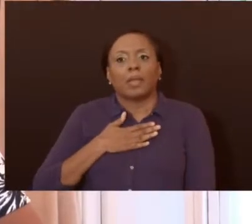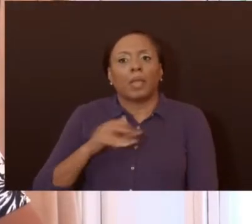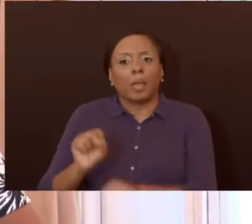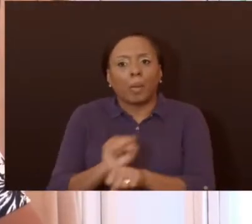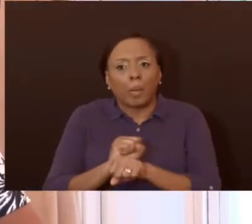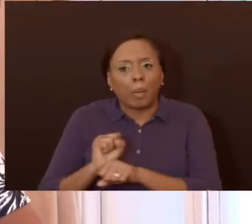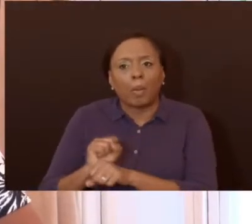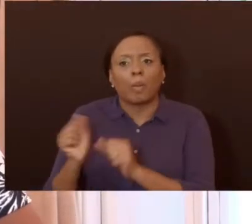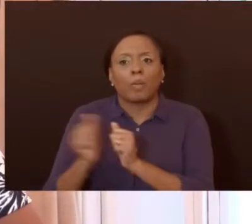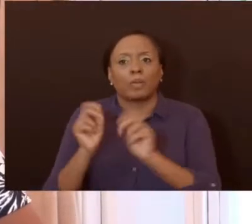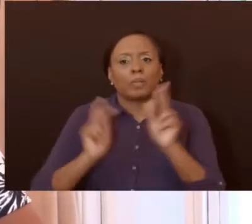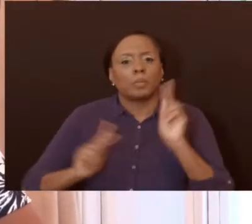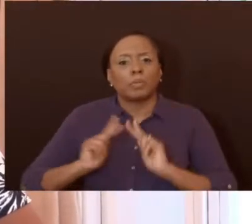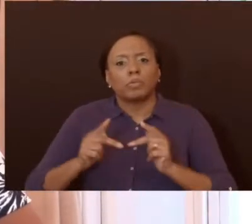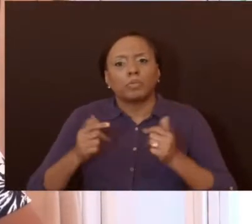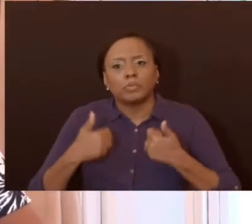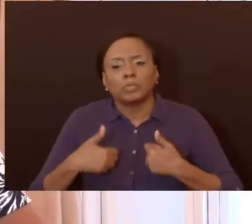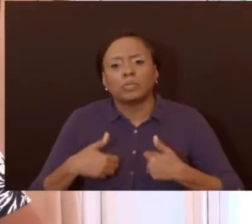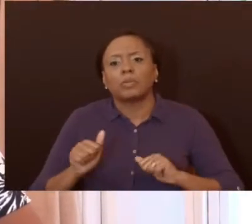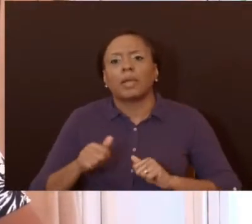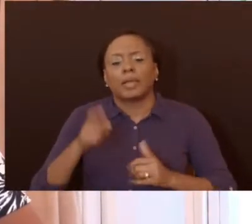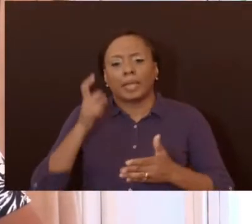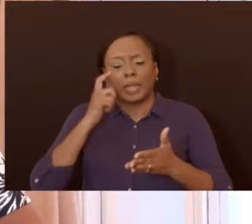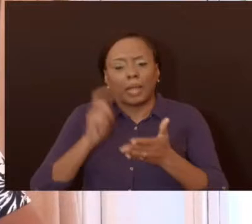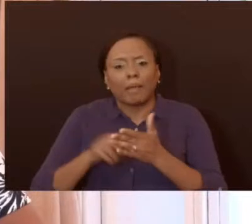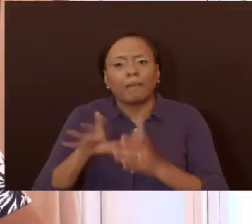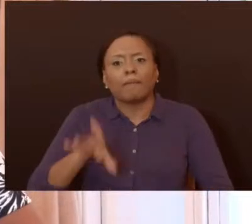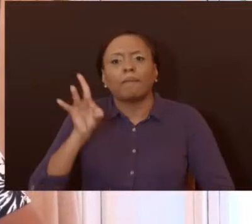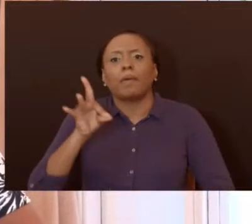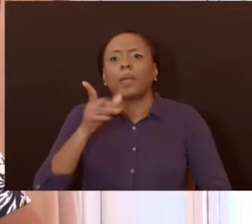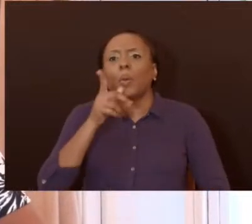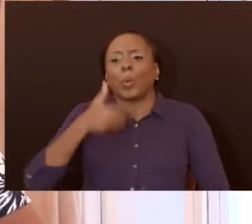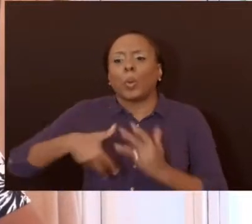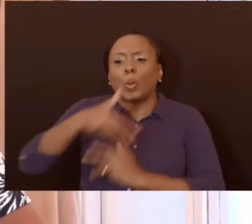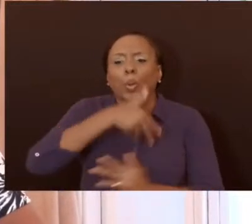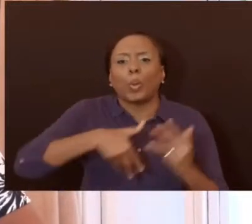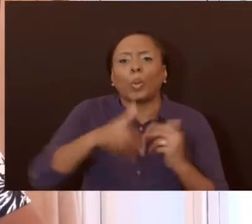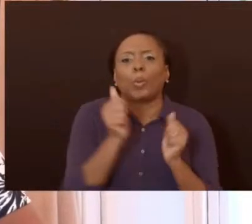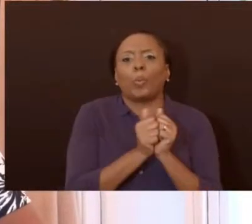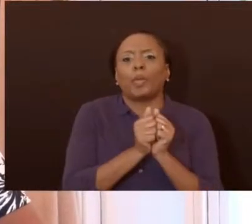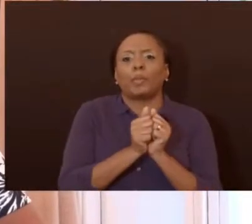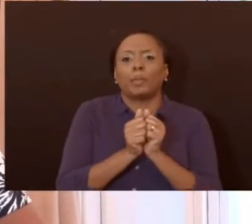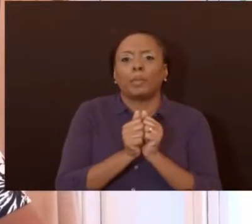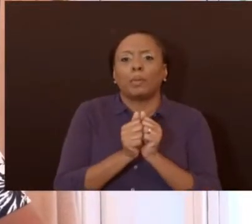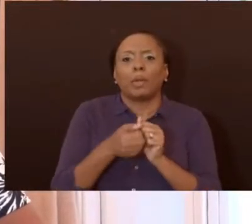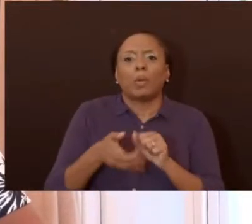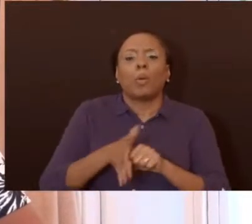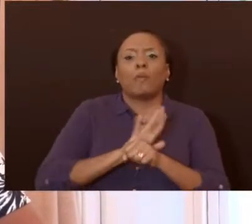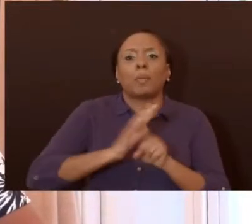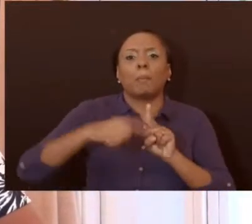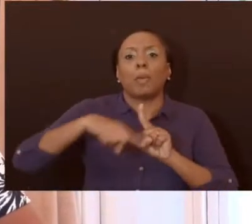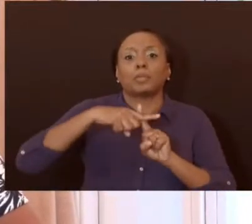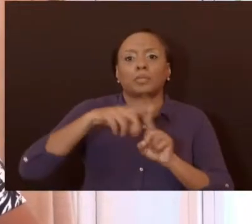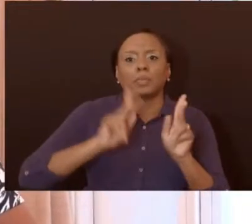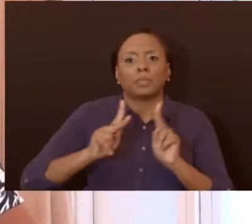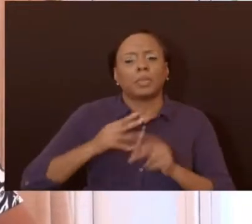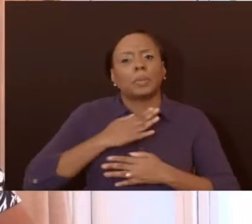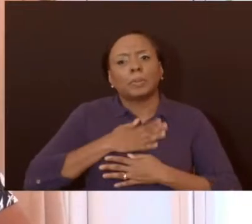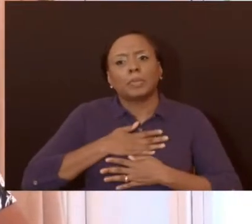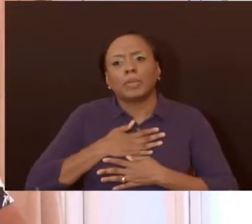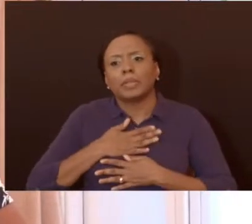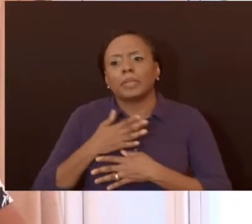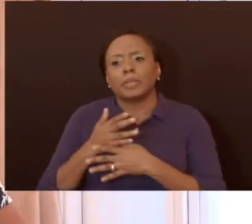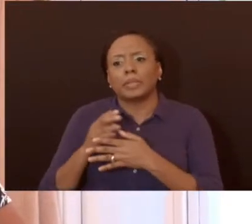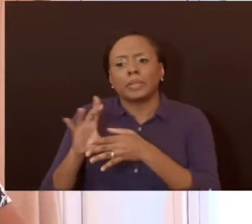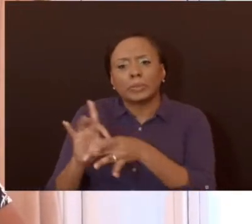tracers. They are working to help you, and they're working to help the whole of Barbados. So be as cooperative as you